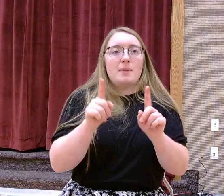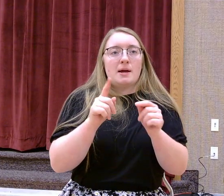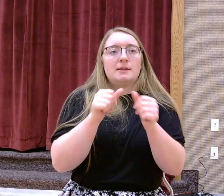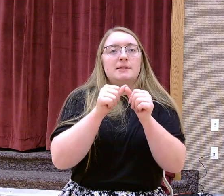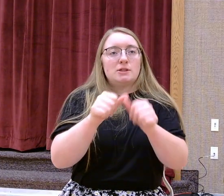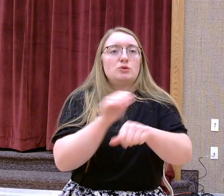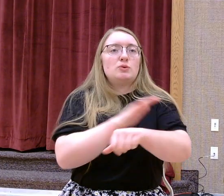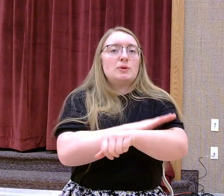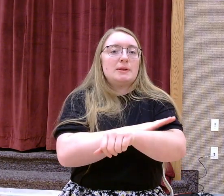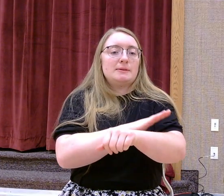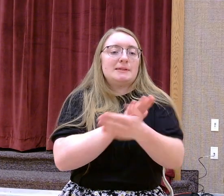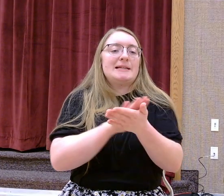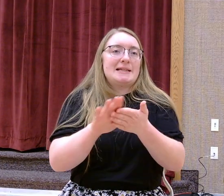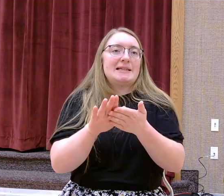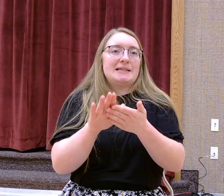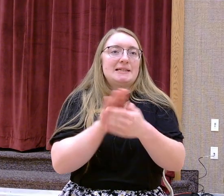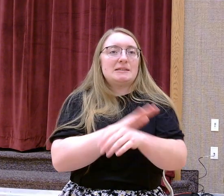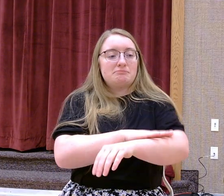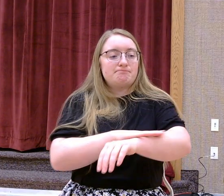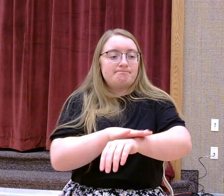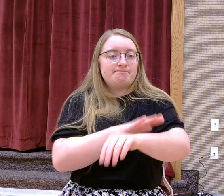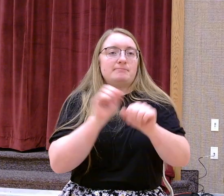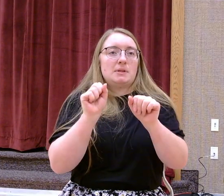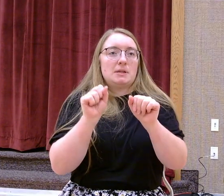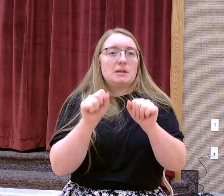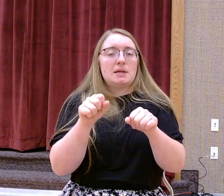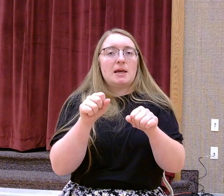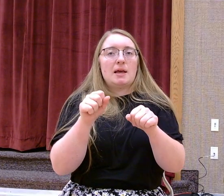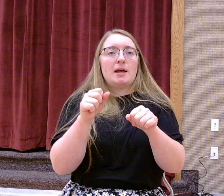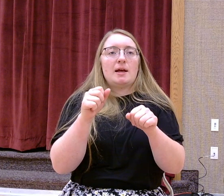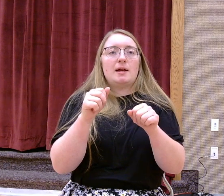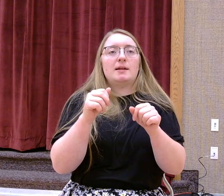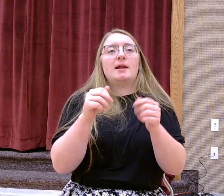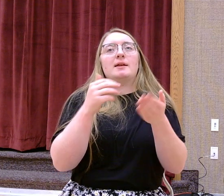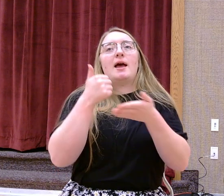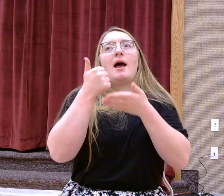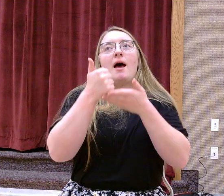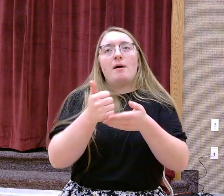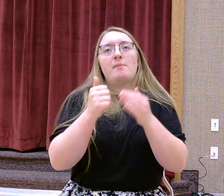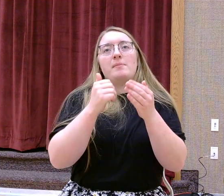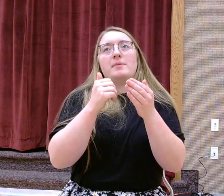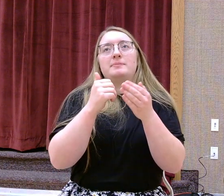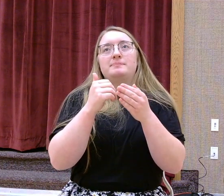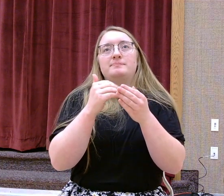person calm. If you're getting ramped up, your blood pressure goes up, you're going to bleed worse.